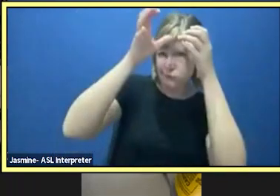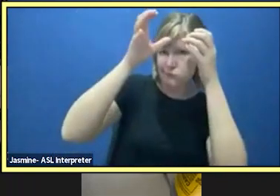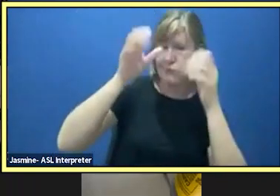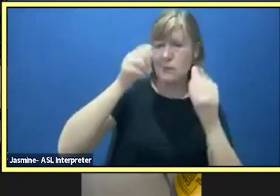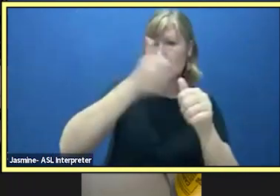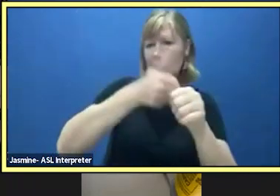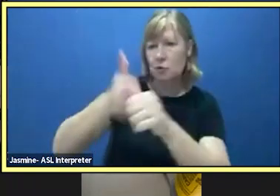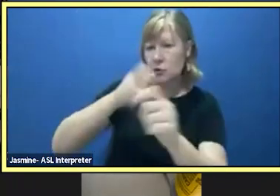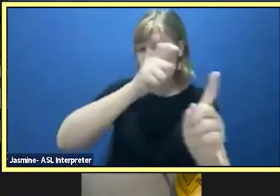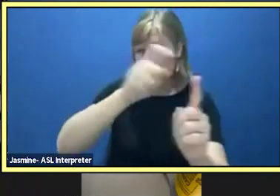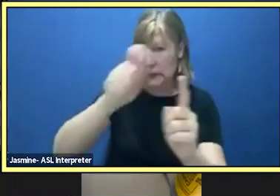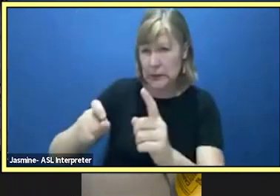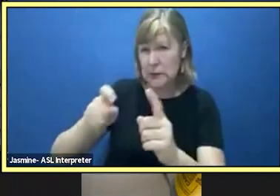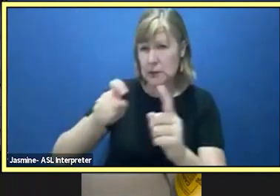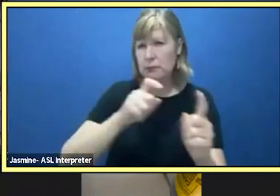their